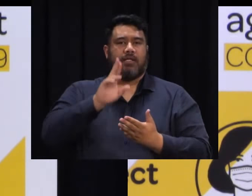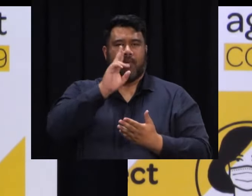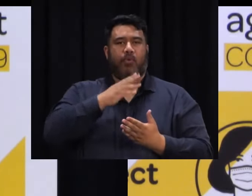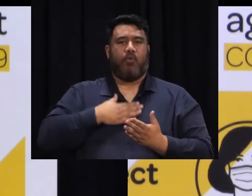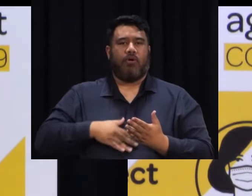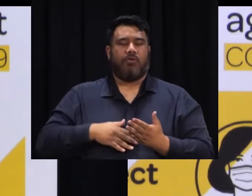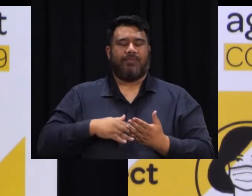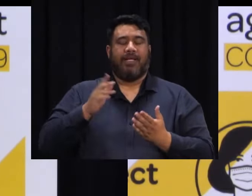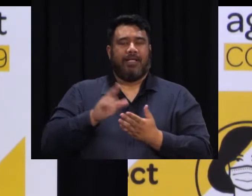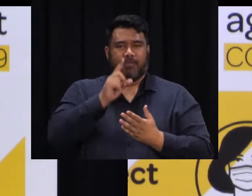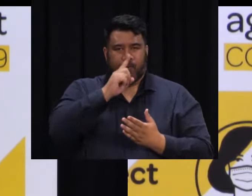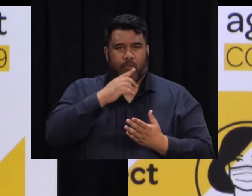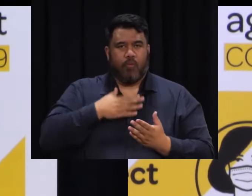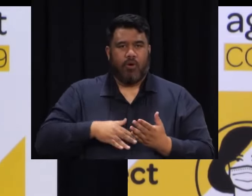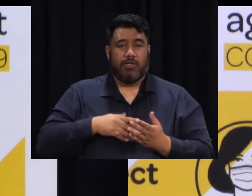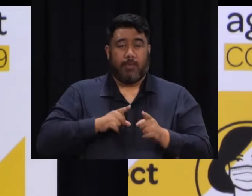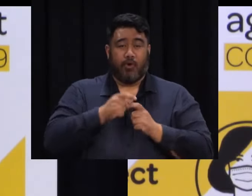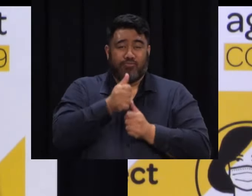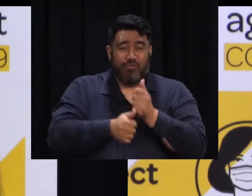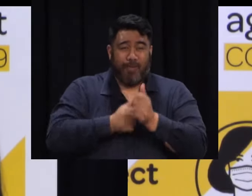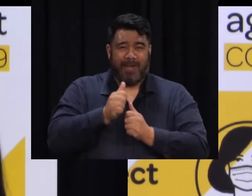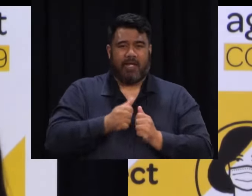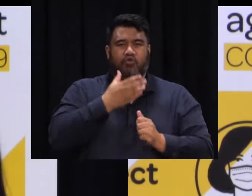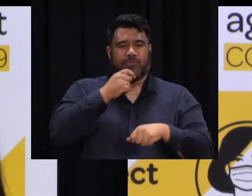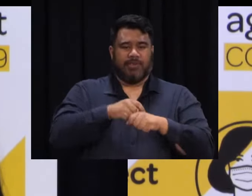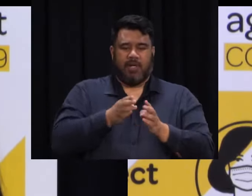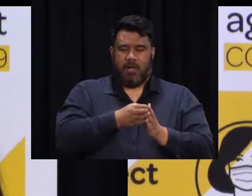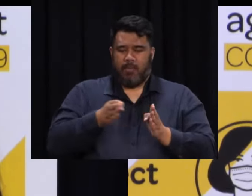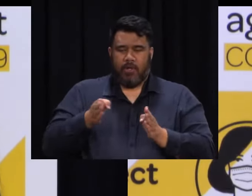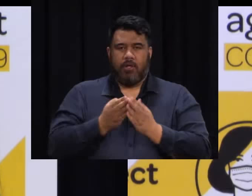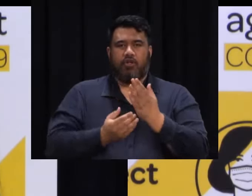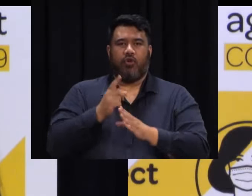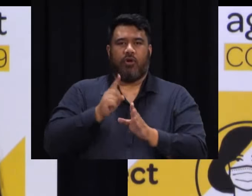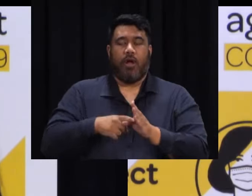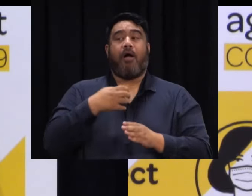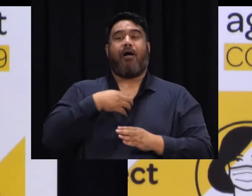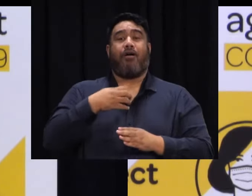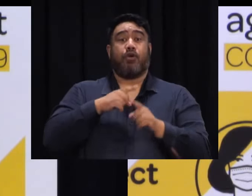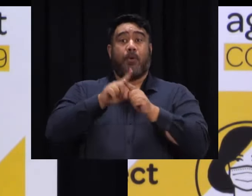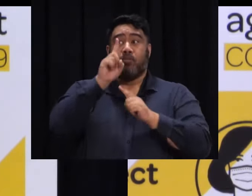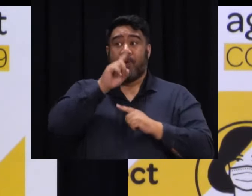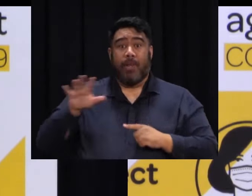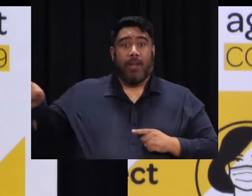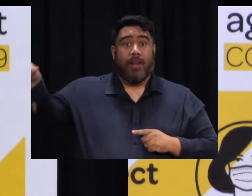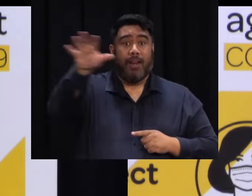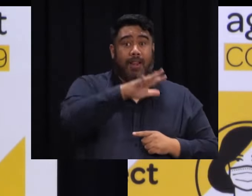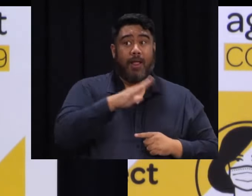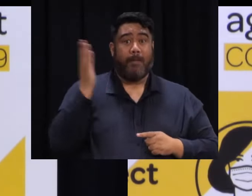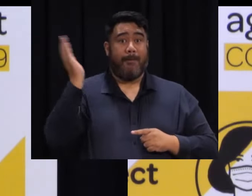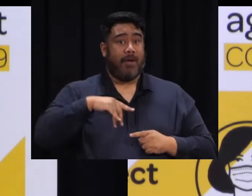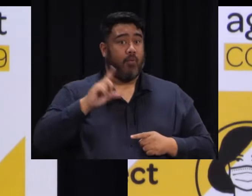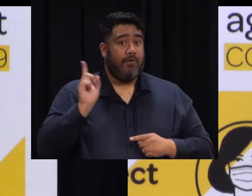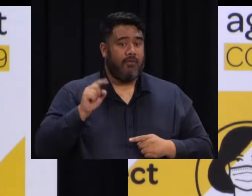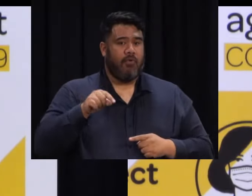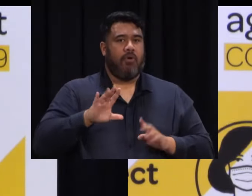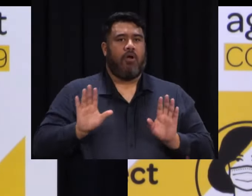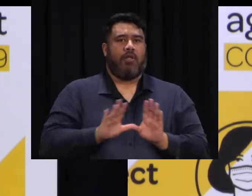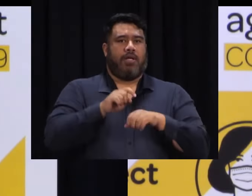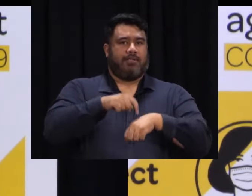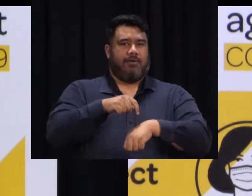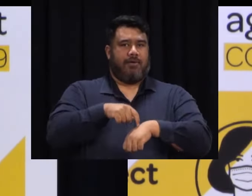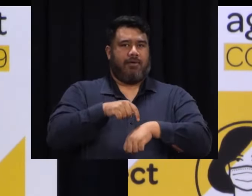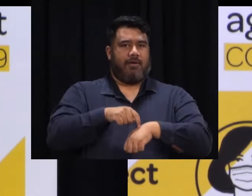more close, so September, October. So that tells us that generally the high demand are people coming back for particular reasons at certain times of the year.